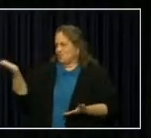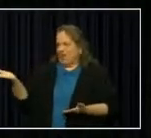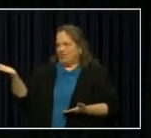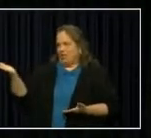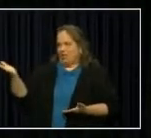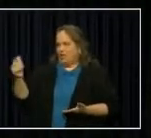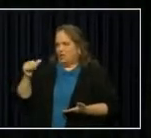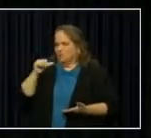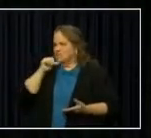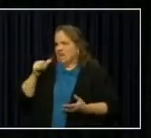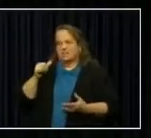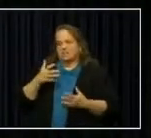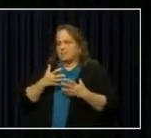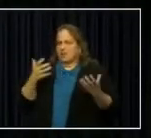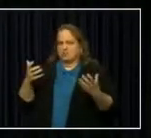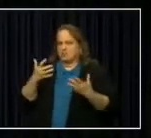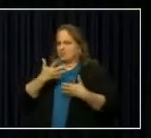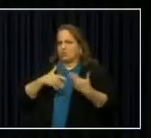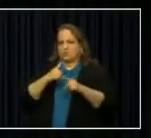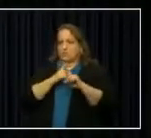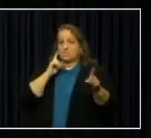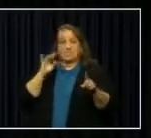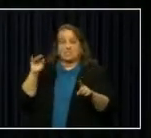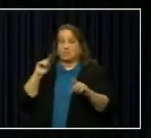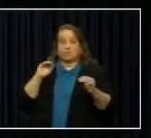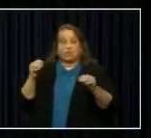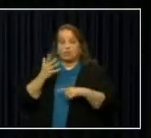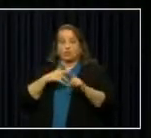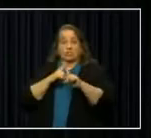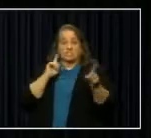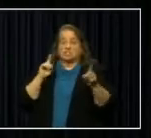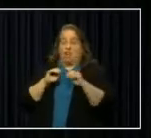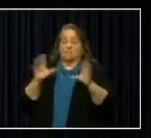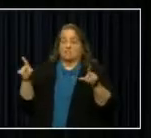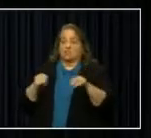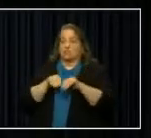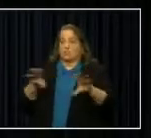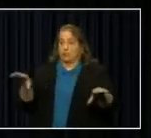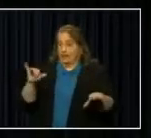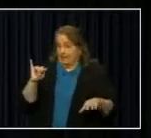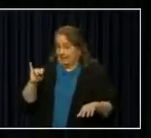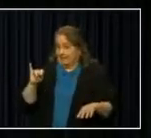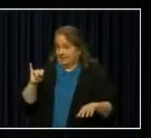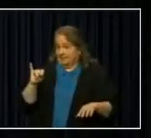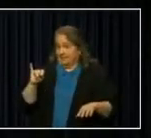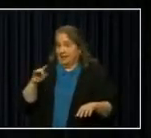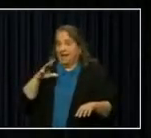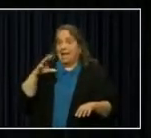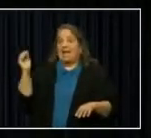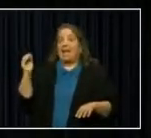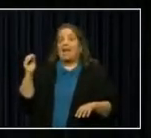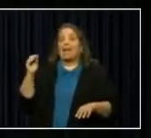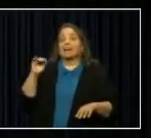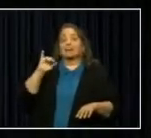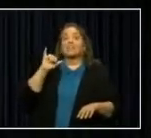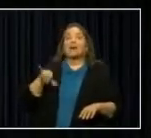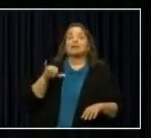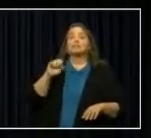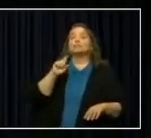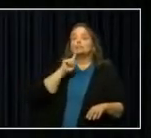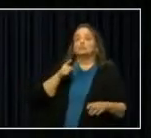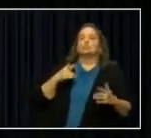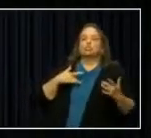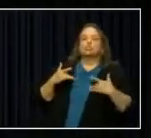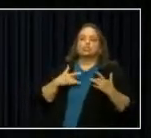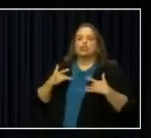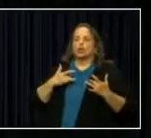Well, if there isn't social distancing, they're spreading the coronavirus, and that's really